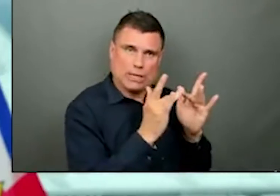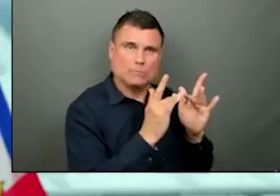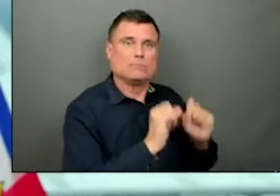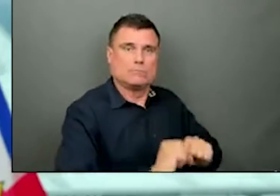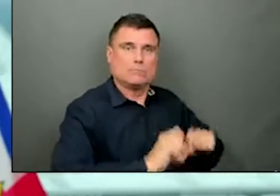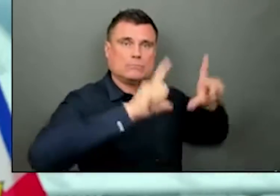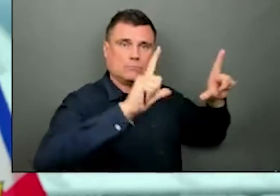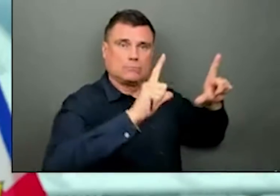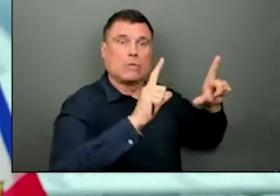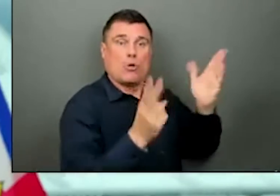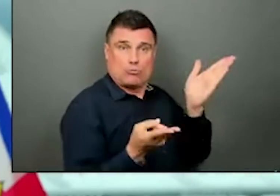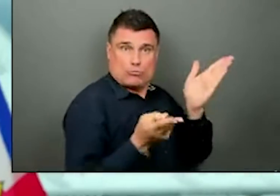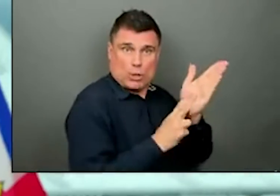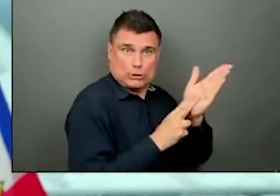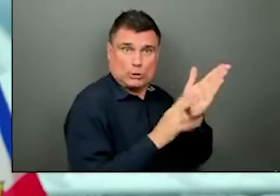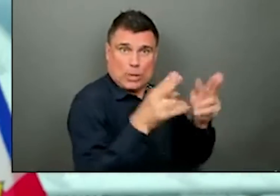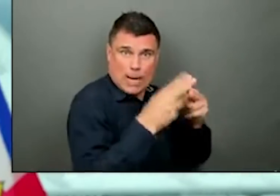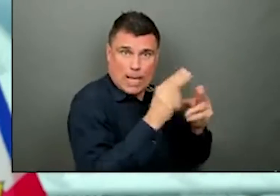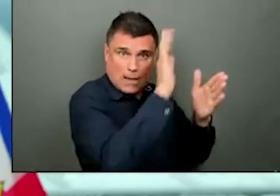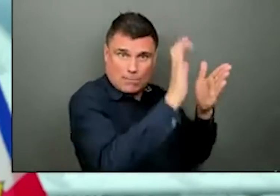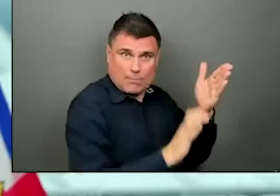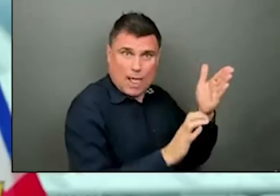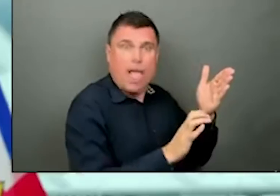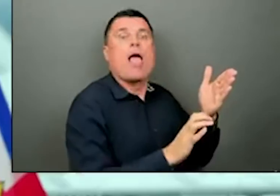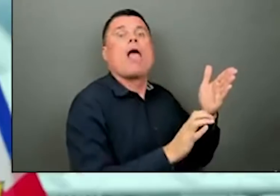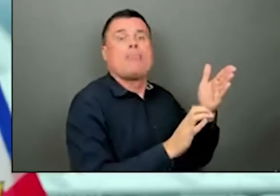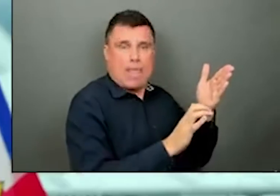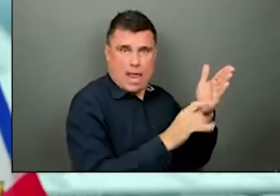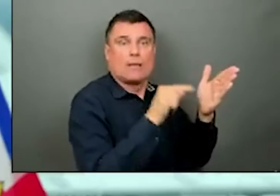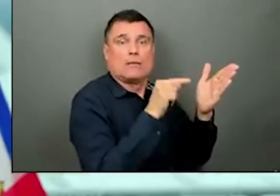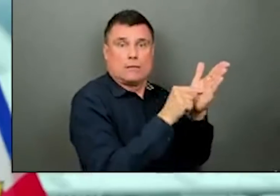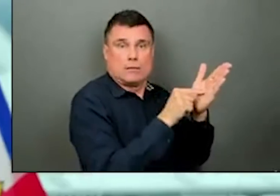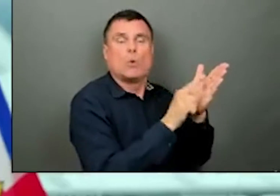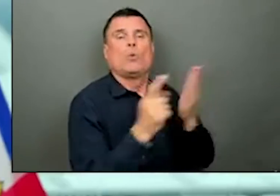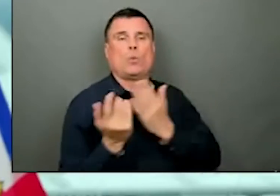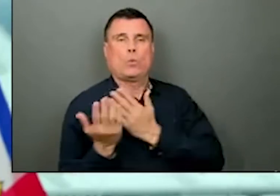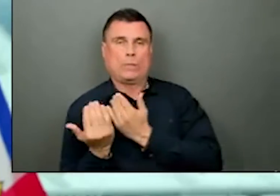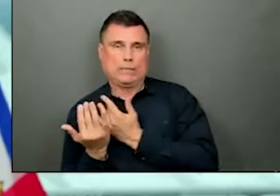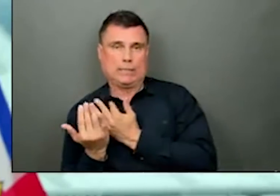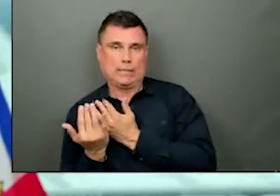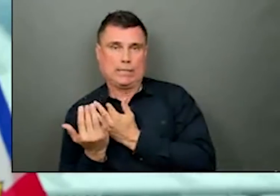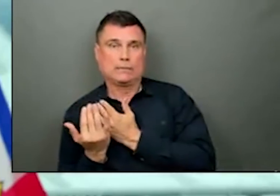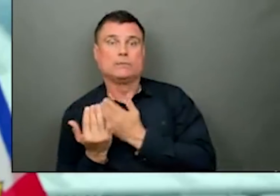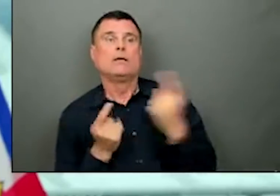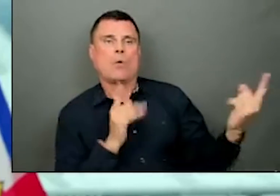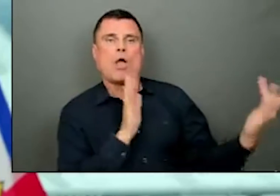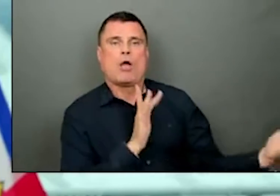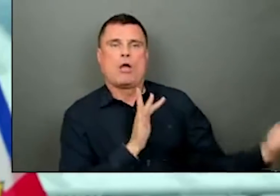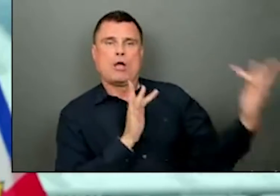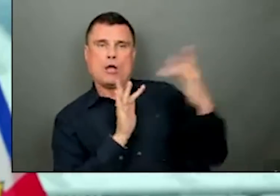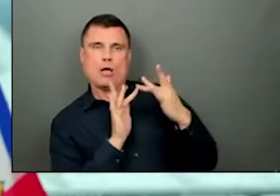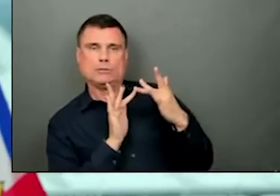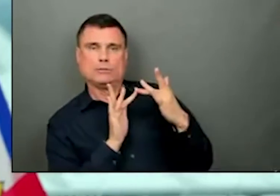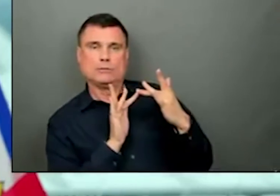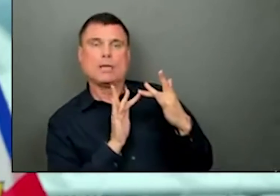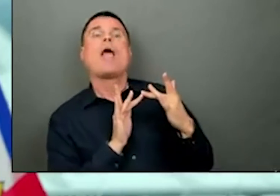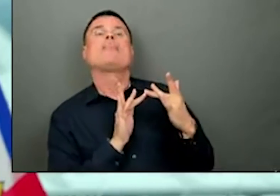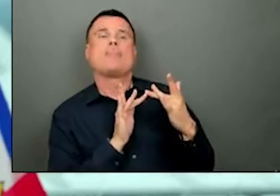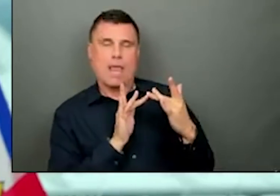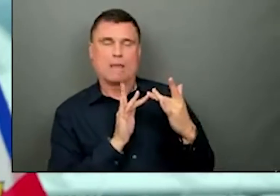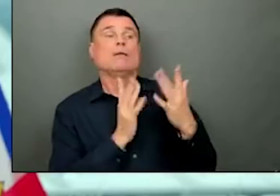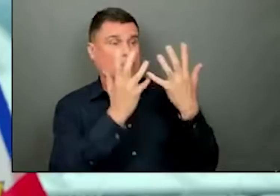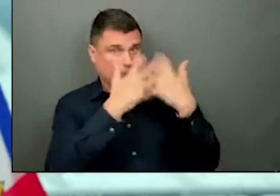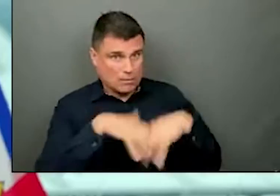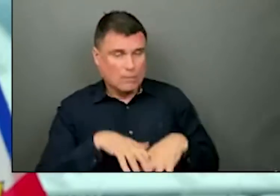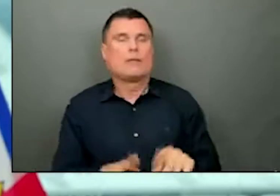they receive their vaccine through a workplace program or through a pharmacy program for the AstraZeneca vaccine, do they need to